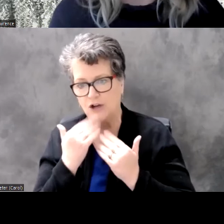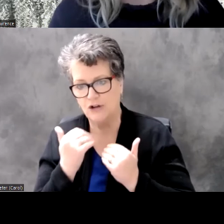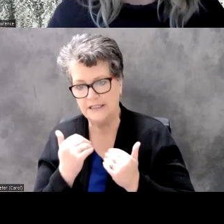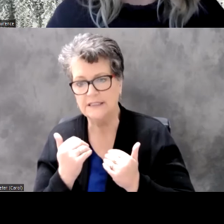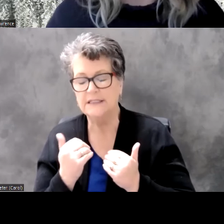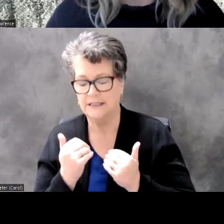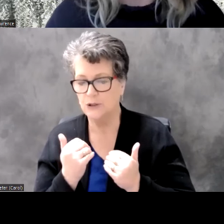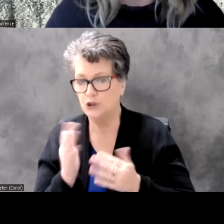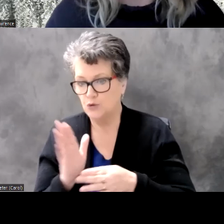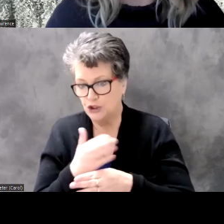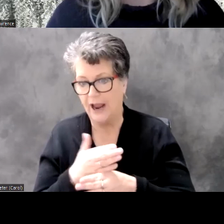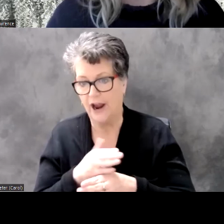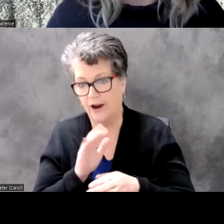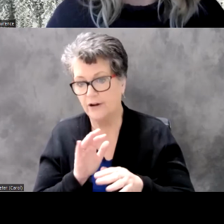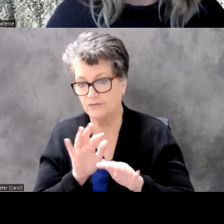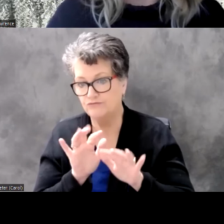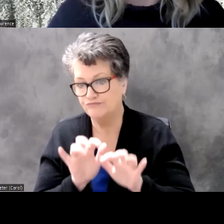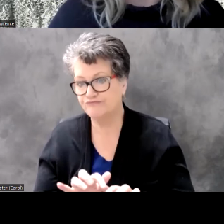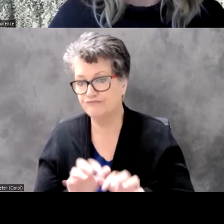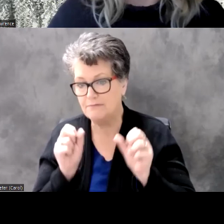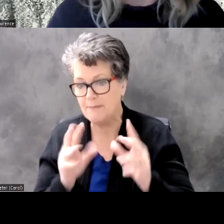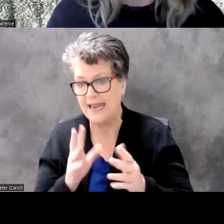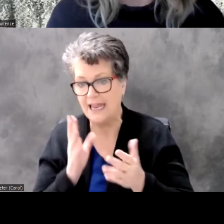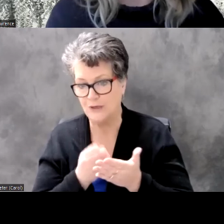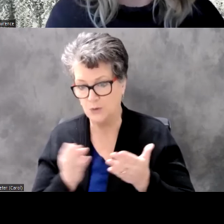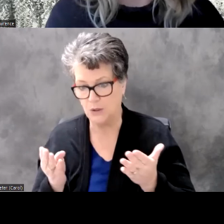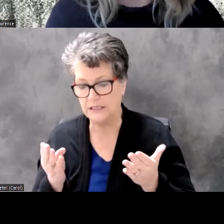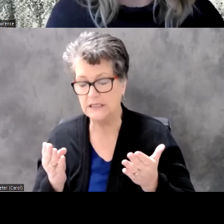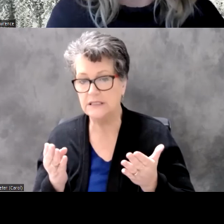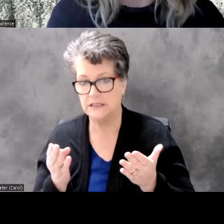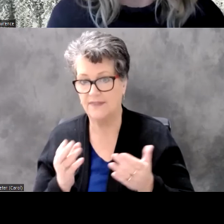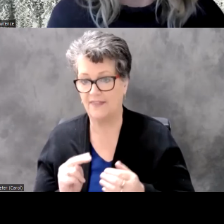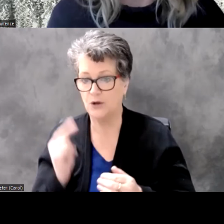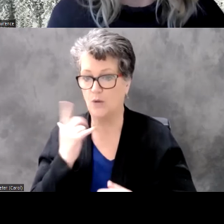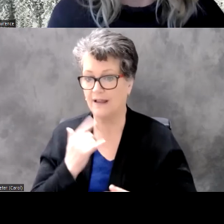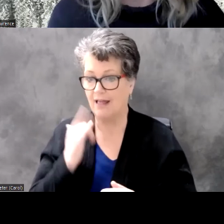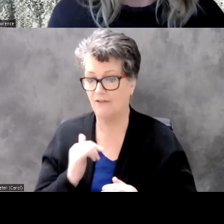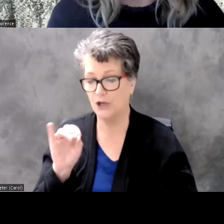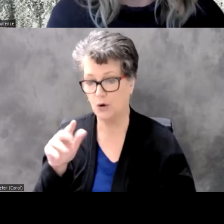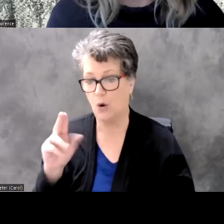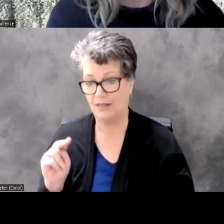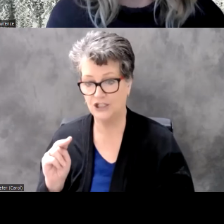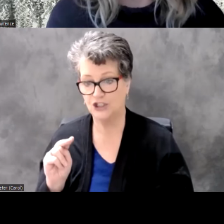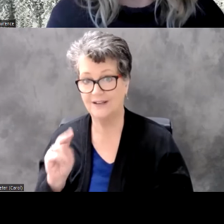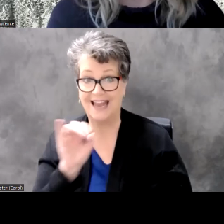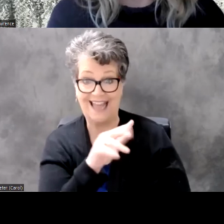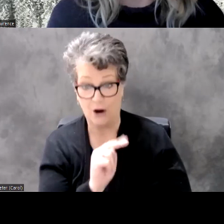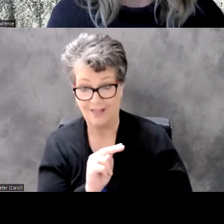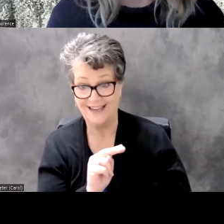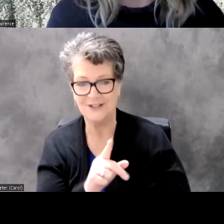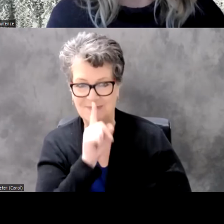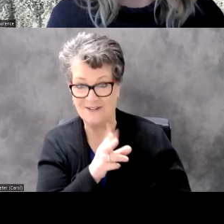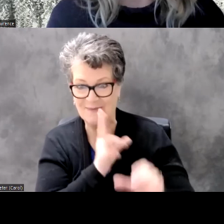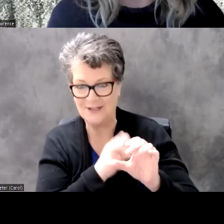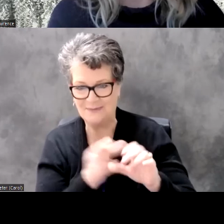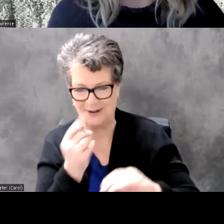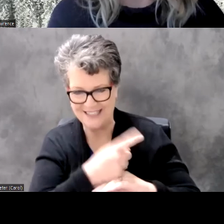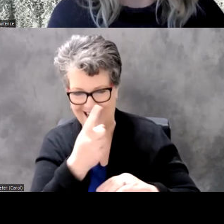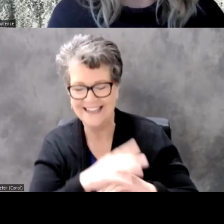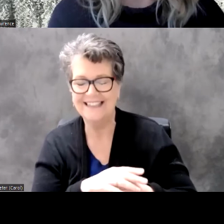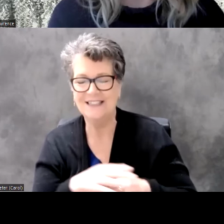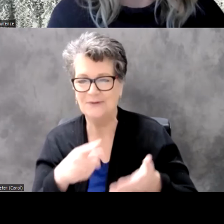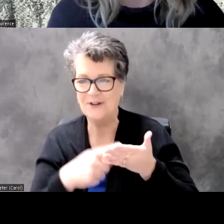to share many resources that the Northern California Coalition, Carolyn, who has been so participatory today, has talked